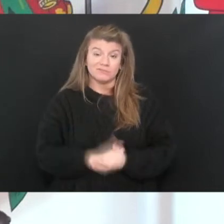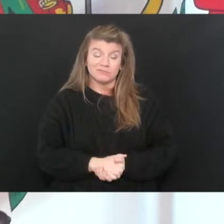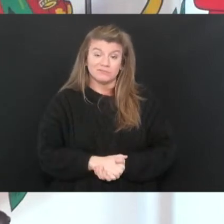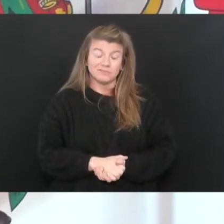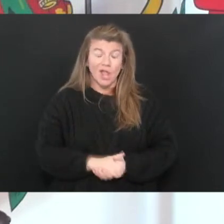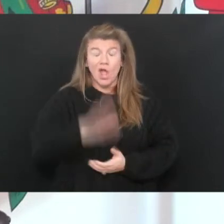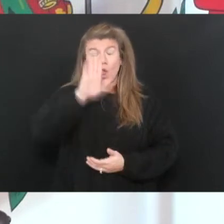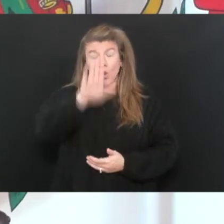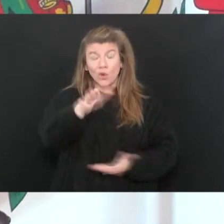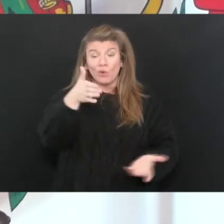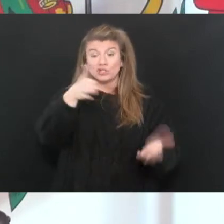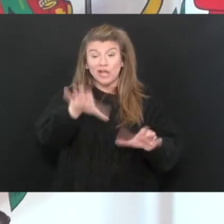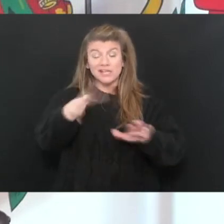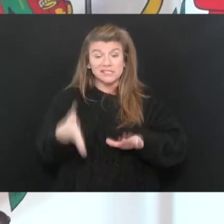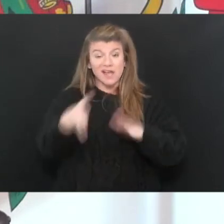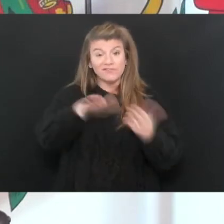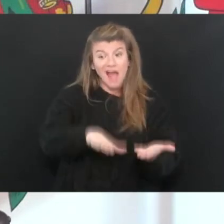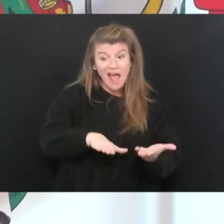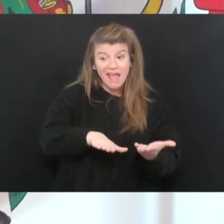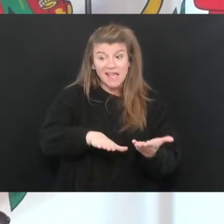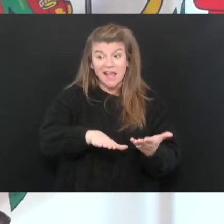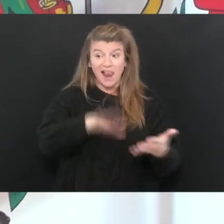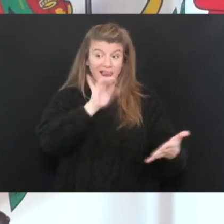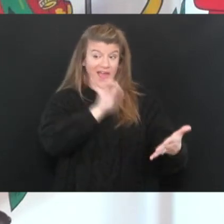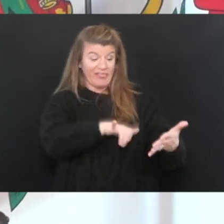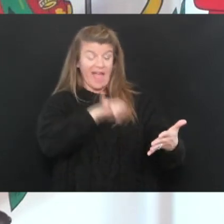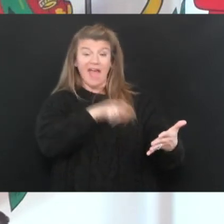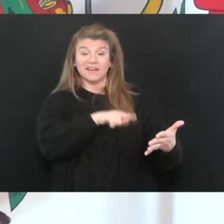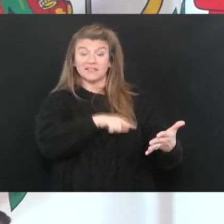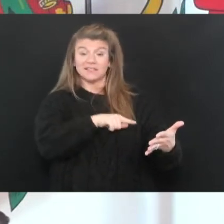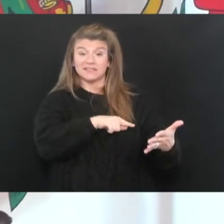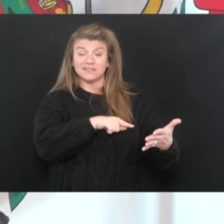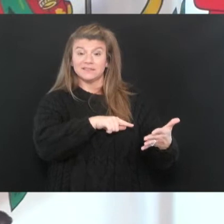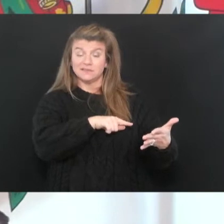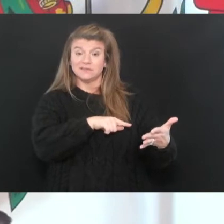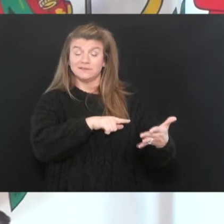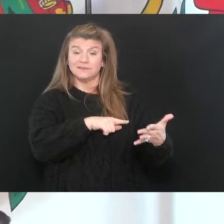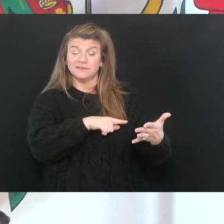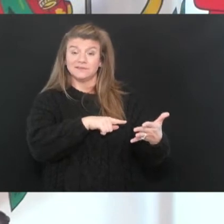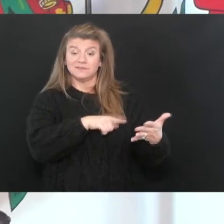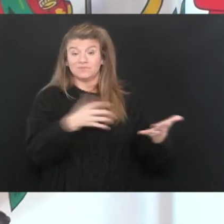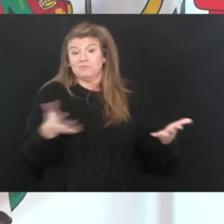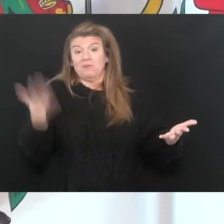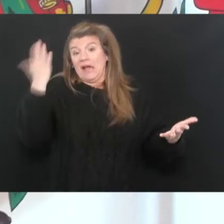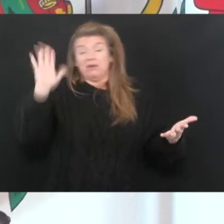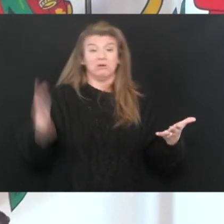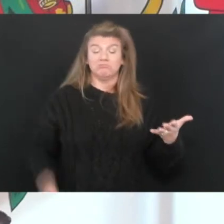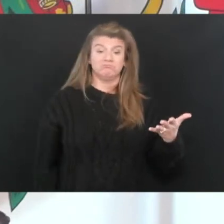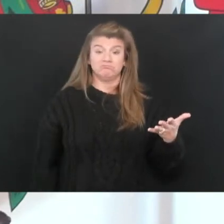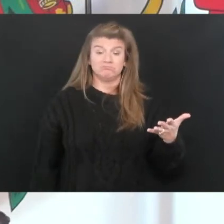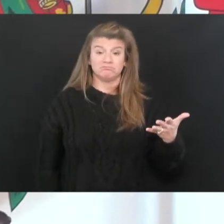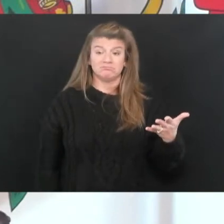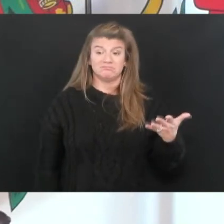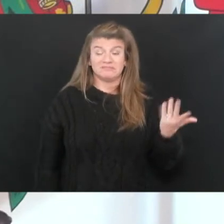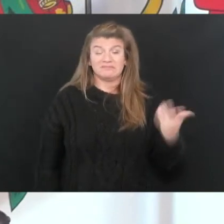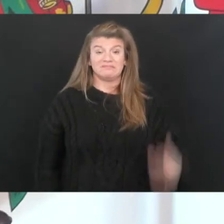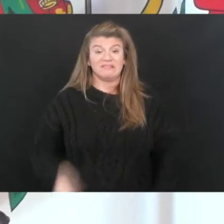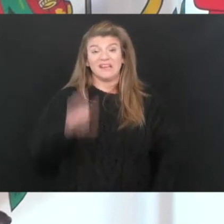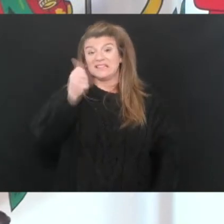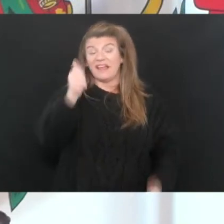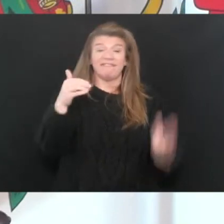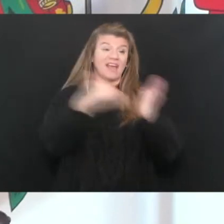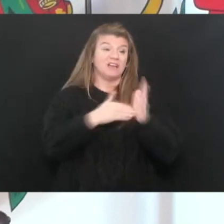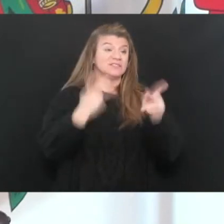your chances of dying like this are, who knows, 10,000